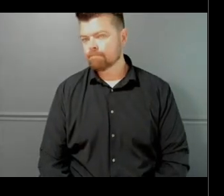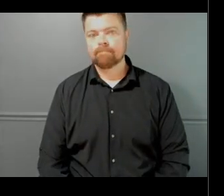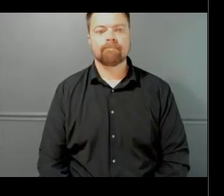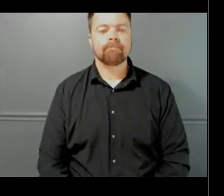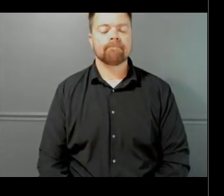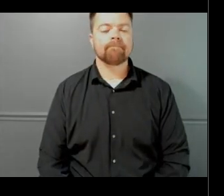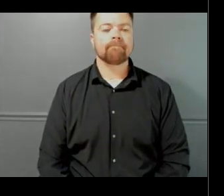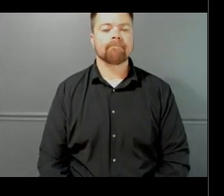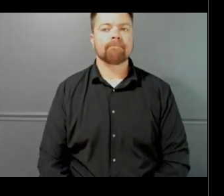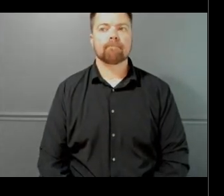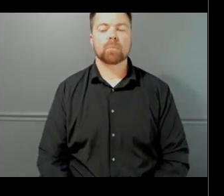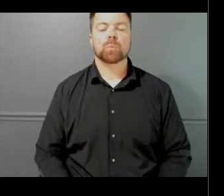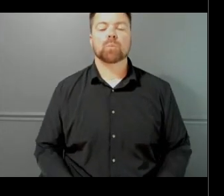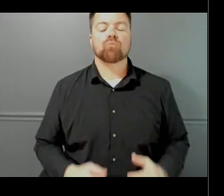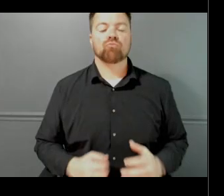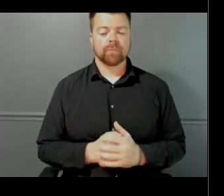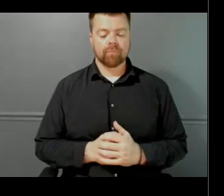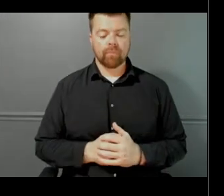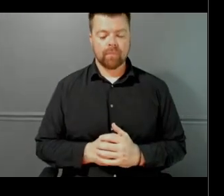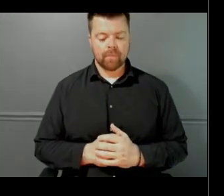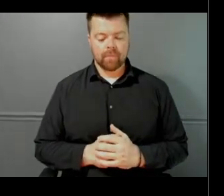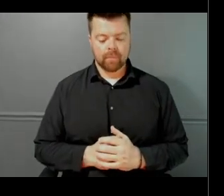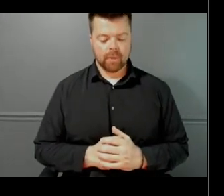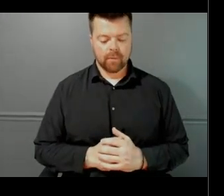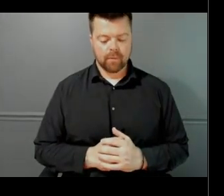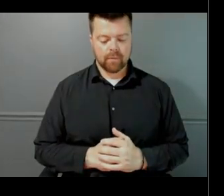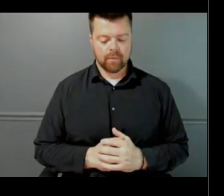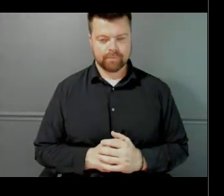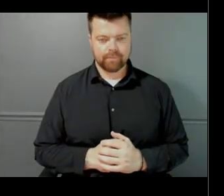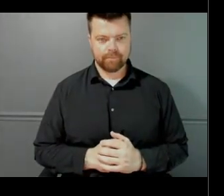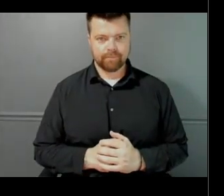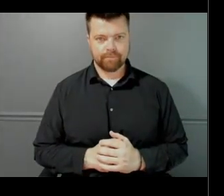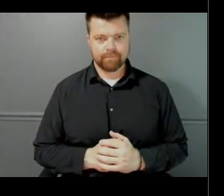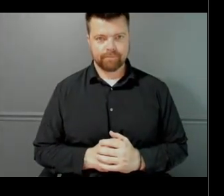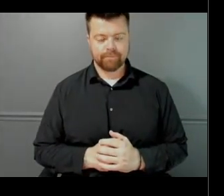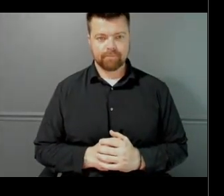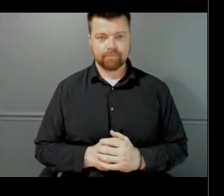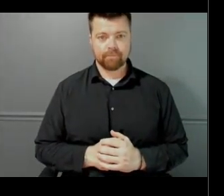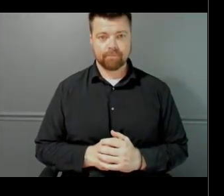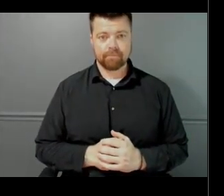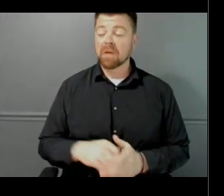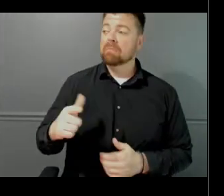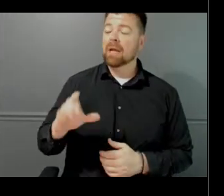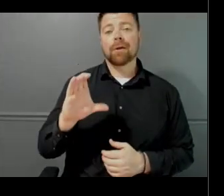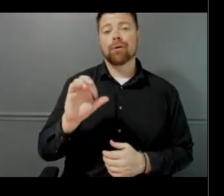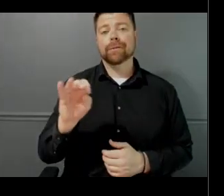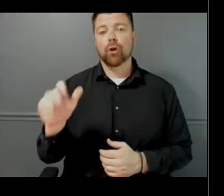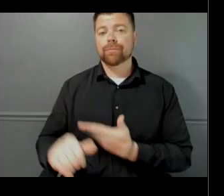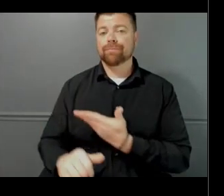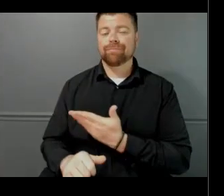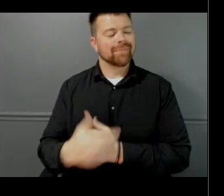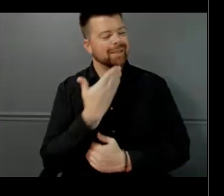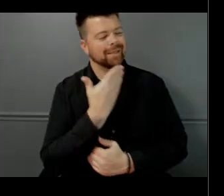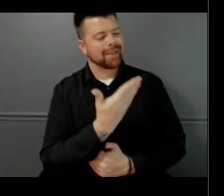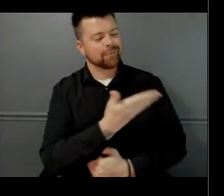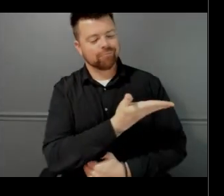All right, thank you so much. Going to go ahead and close this poll. And back to you, Crystal. Thank you.